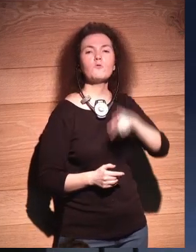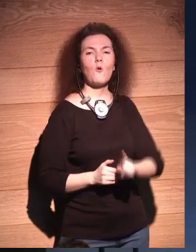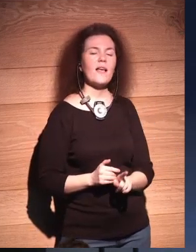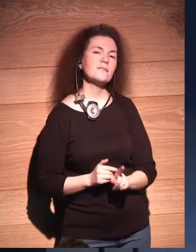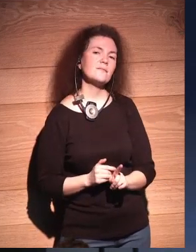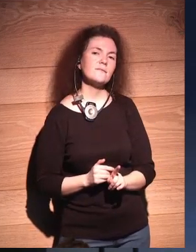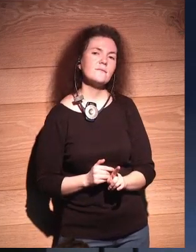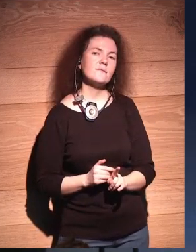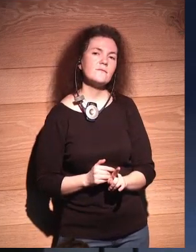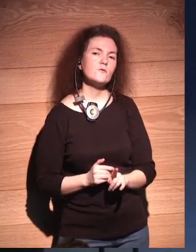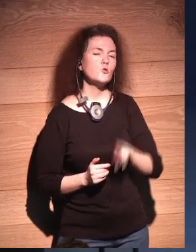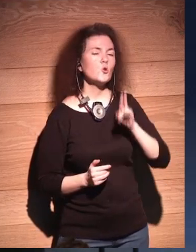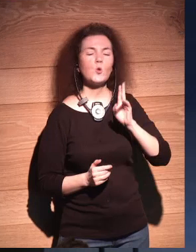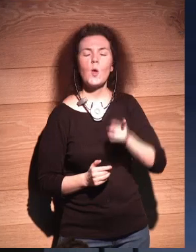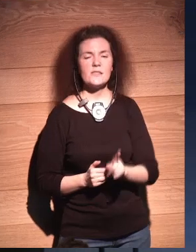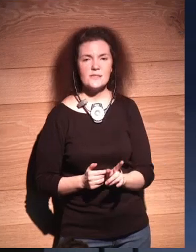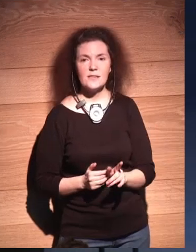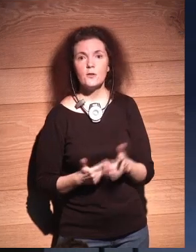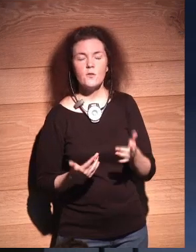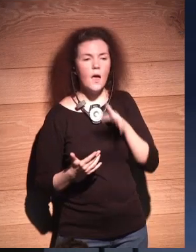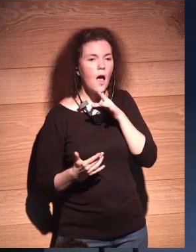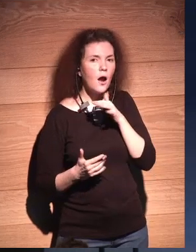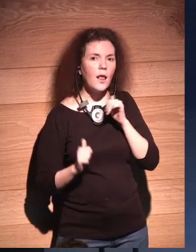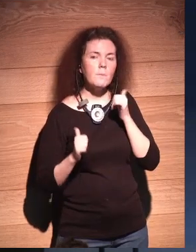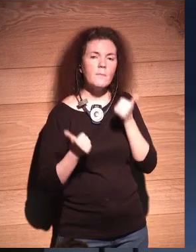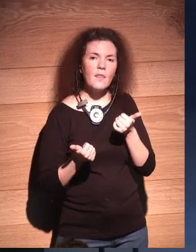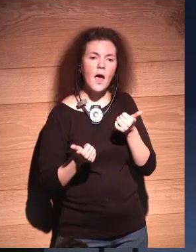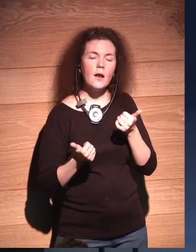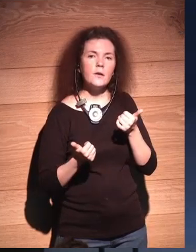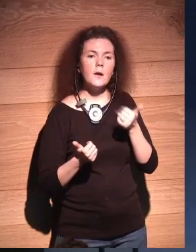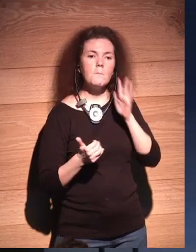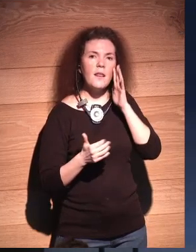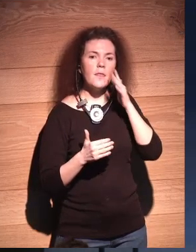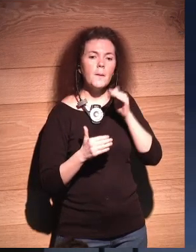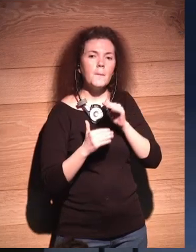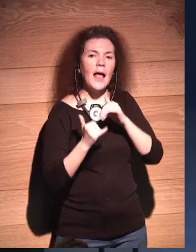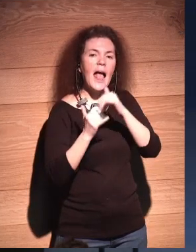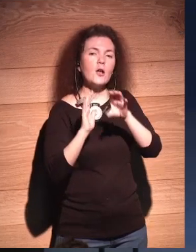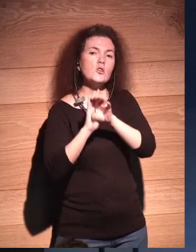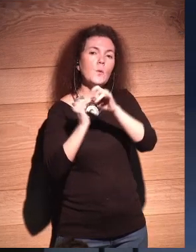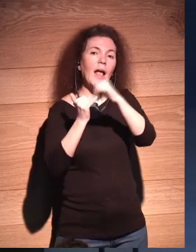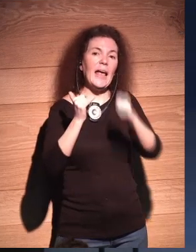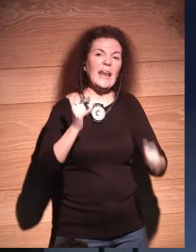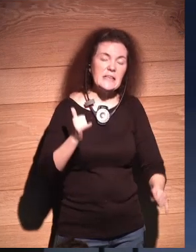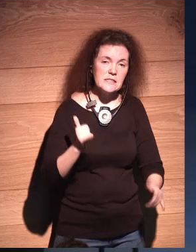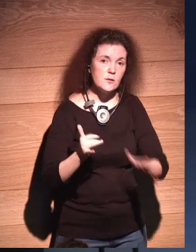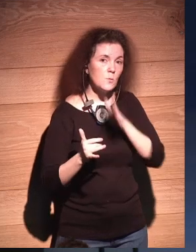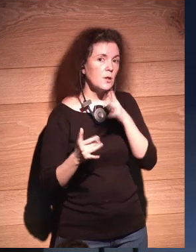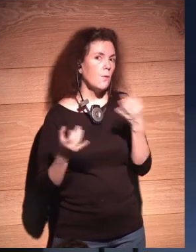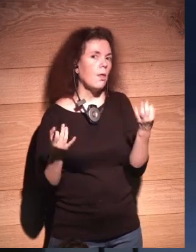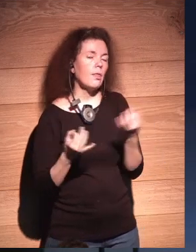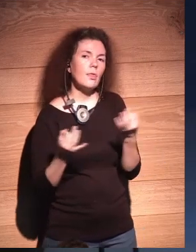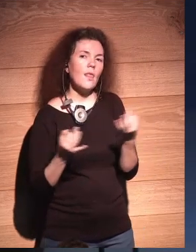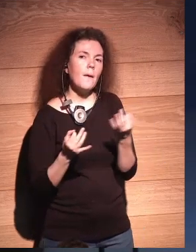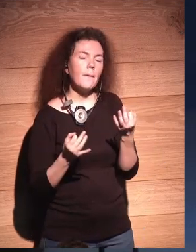potential constitutional crisis because, there has to be a bottom line in which people agree